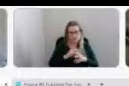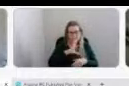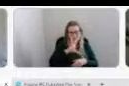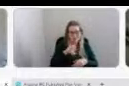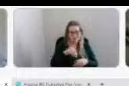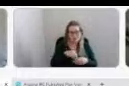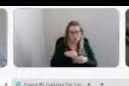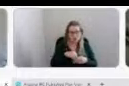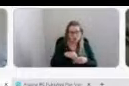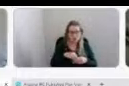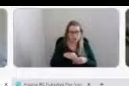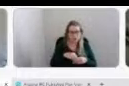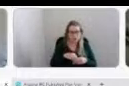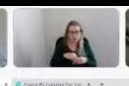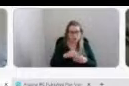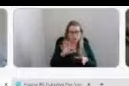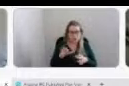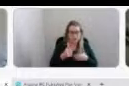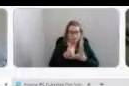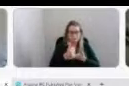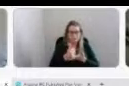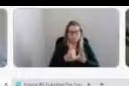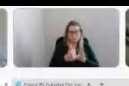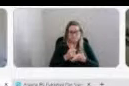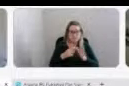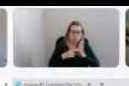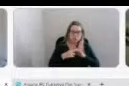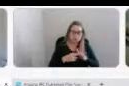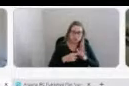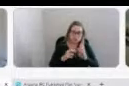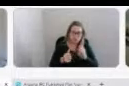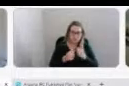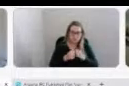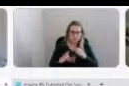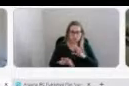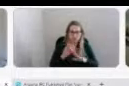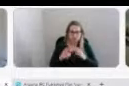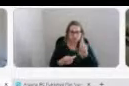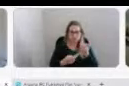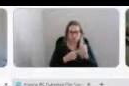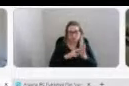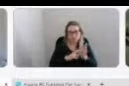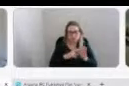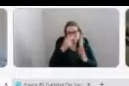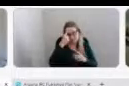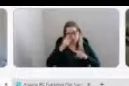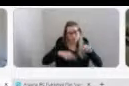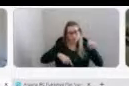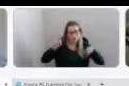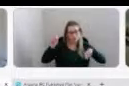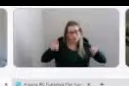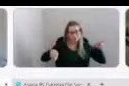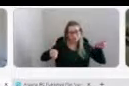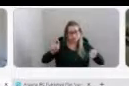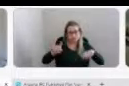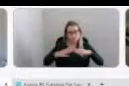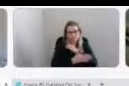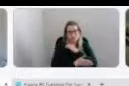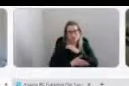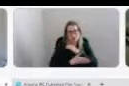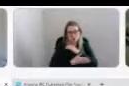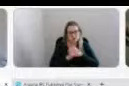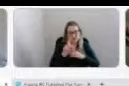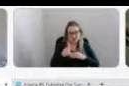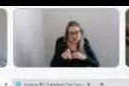also can aid in getting representation for diverse communities whose needs are